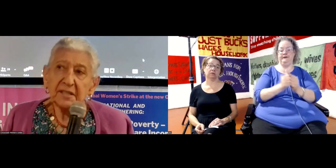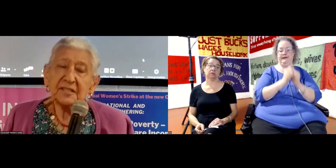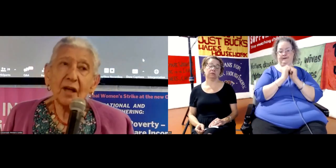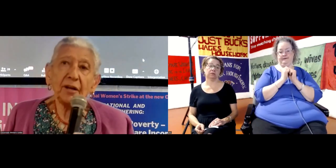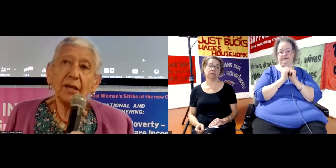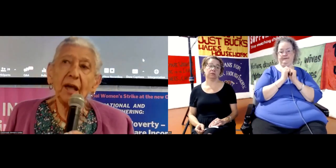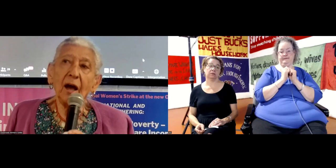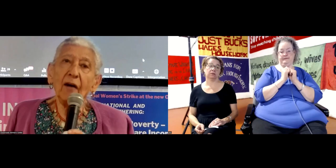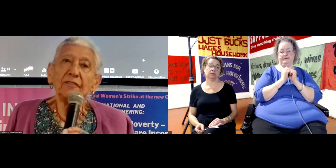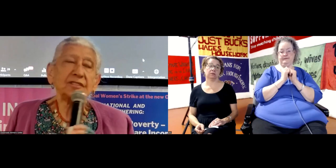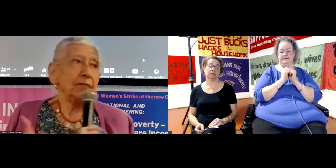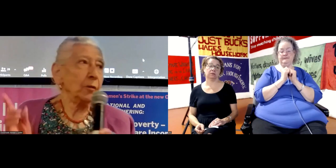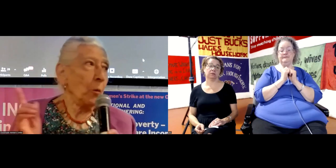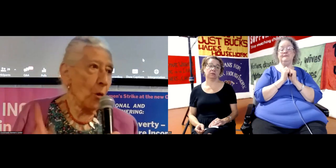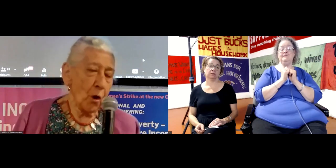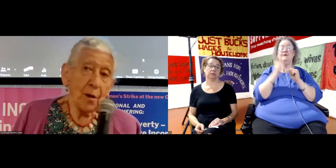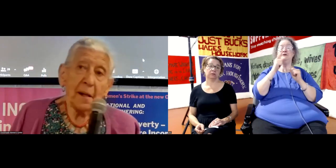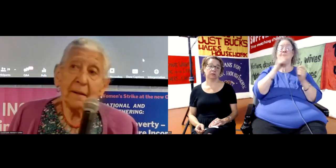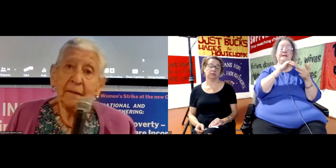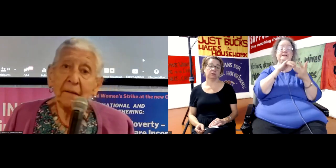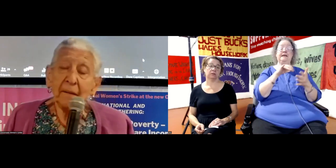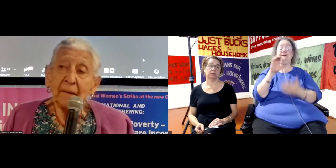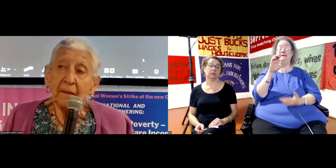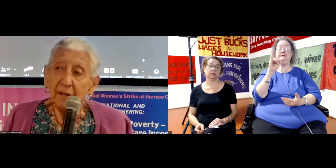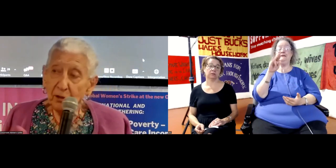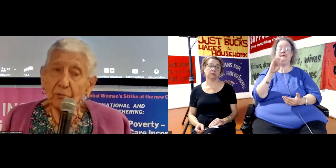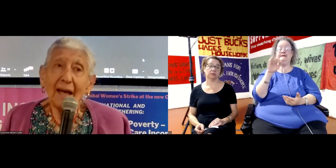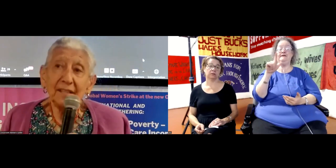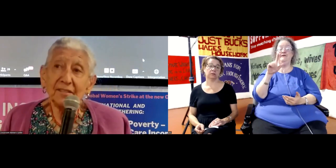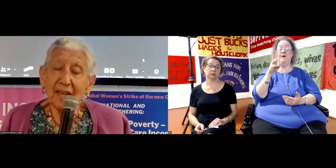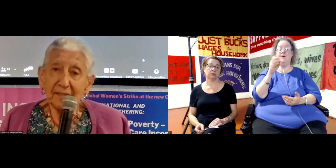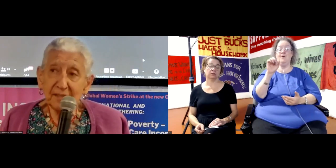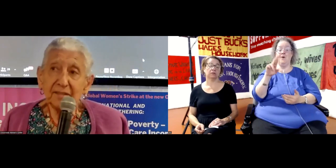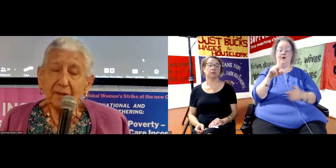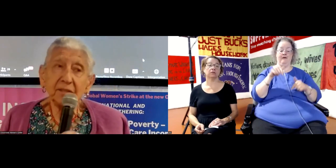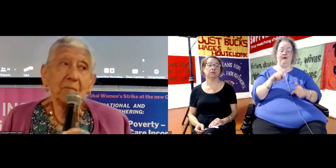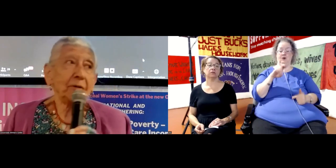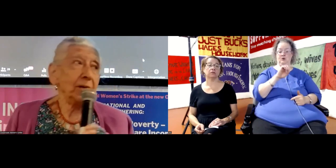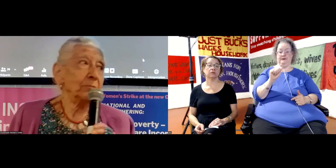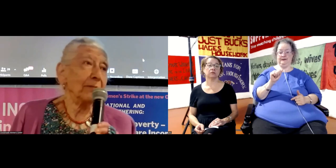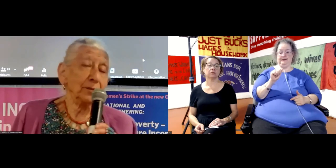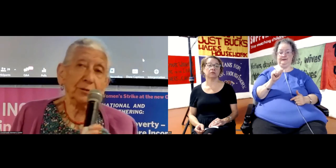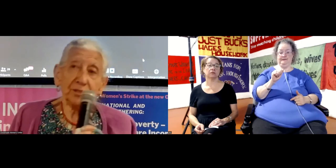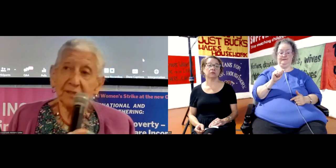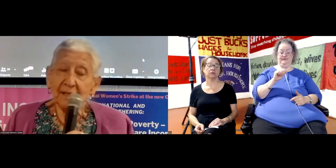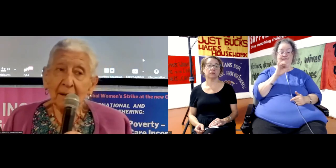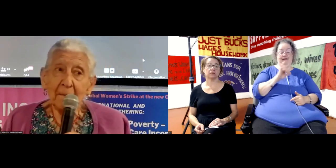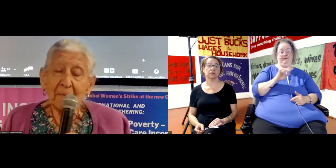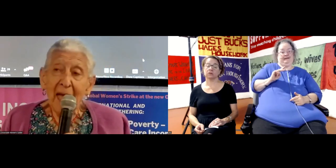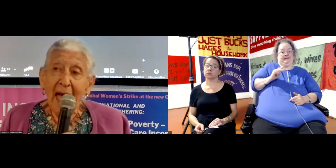He did a study of the Civil War in the United States, the Second American